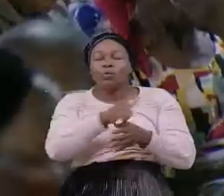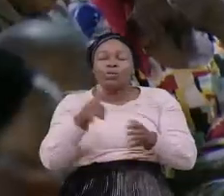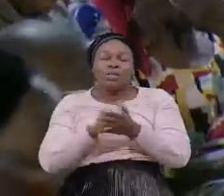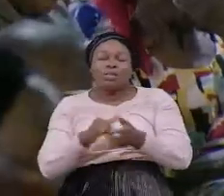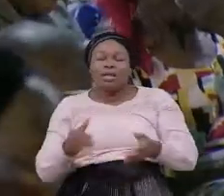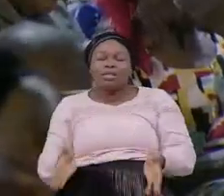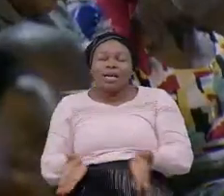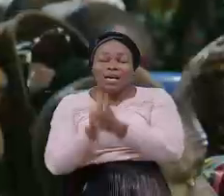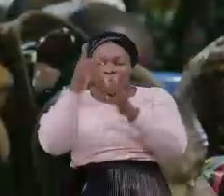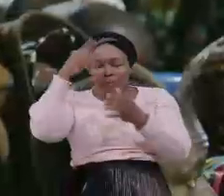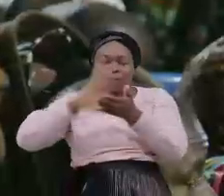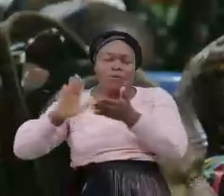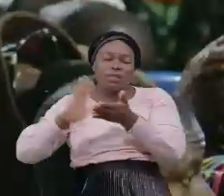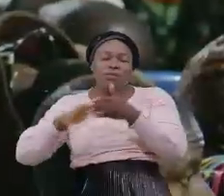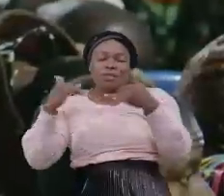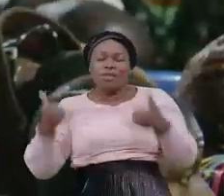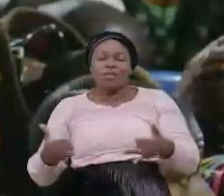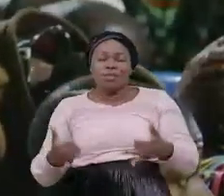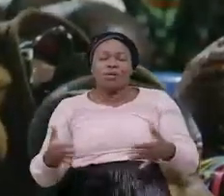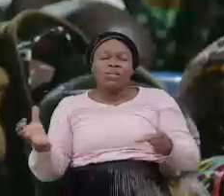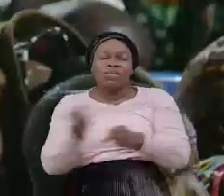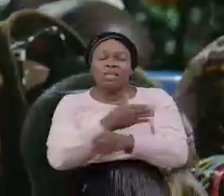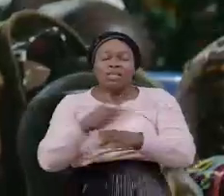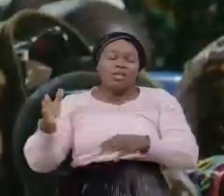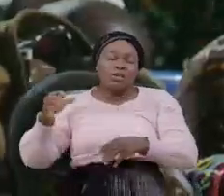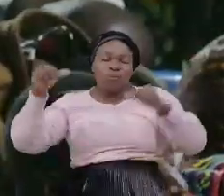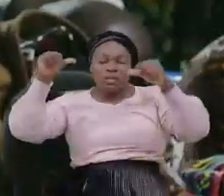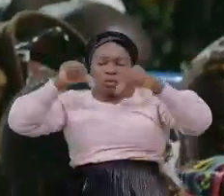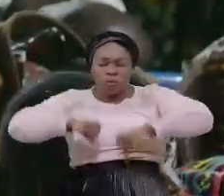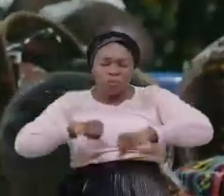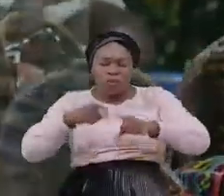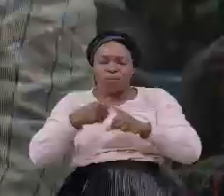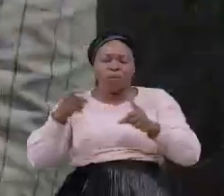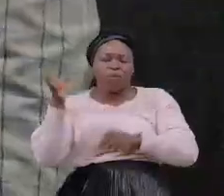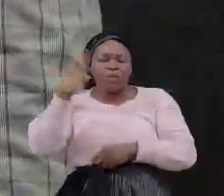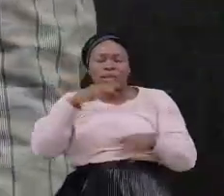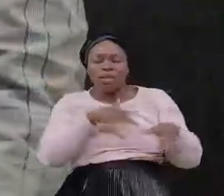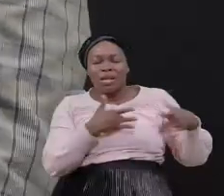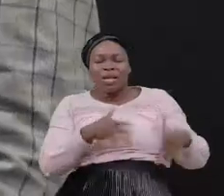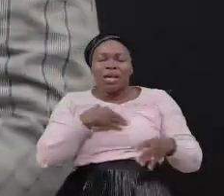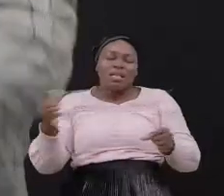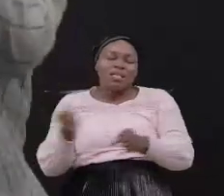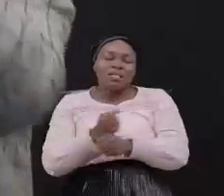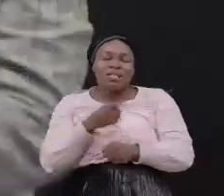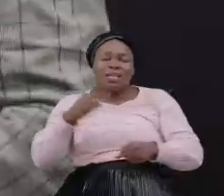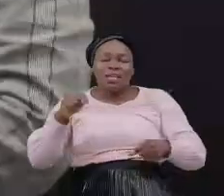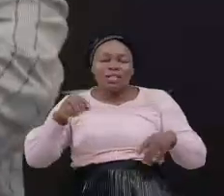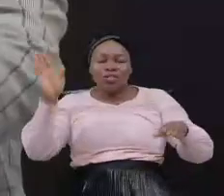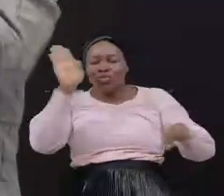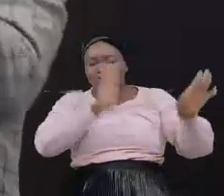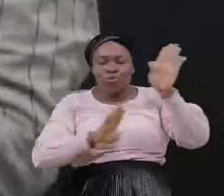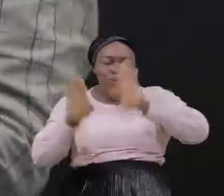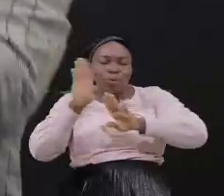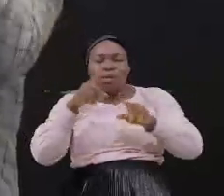now. Take the condemnation away from their heart and take the trauma, the trouble, the expectation